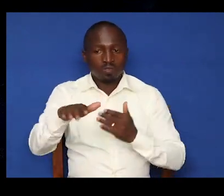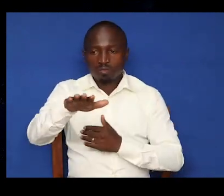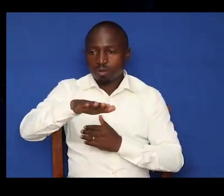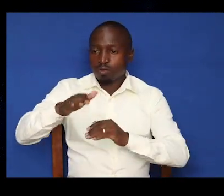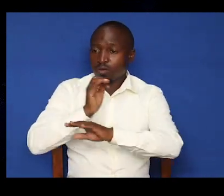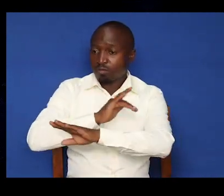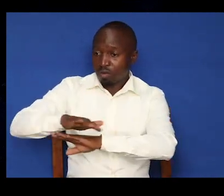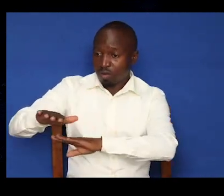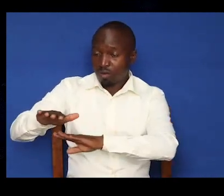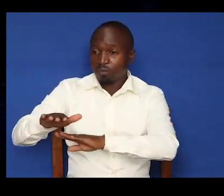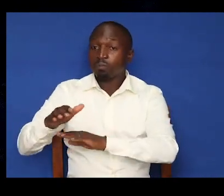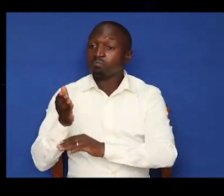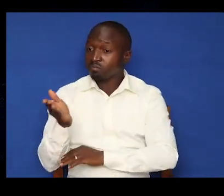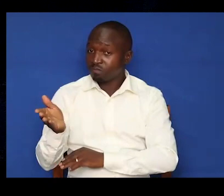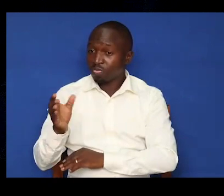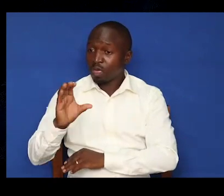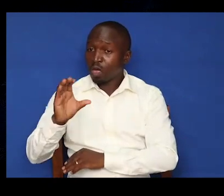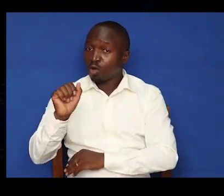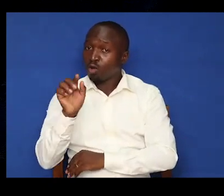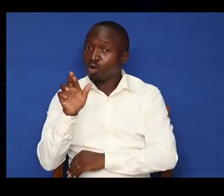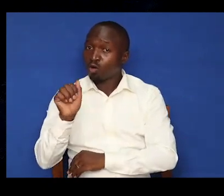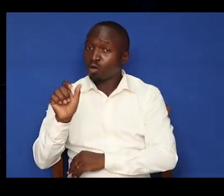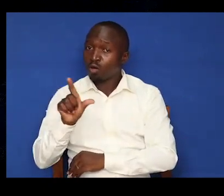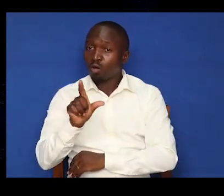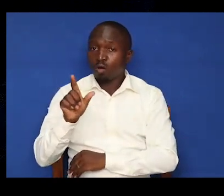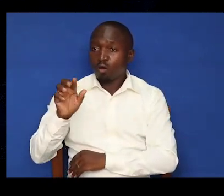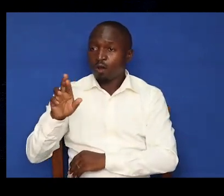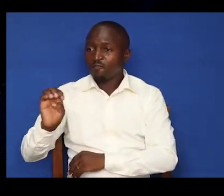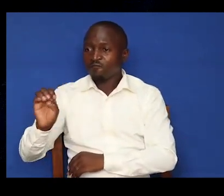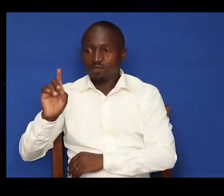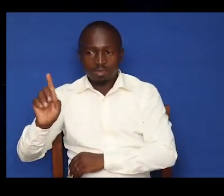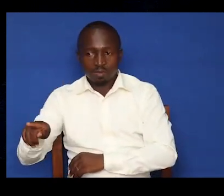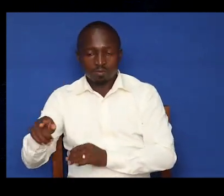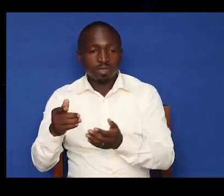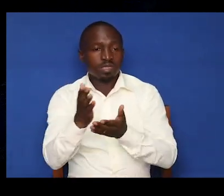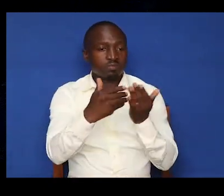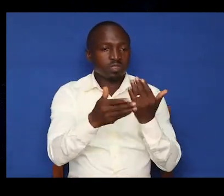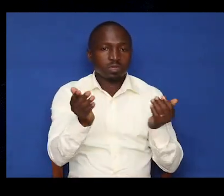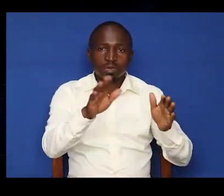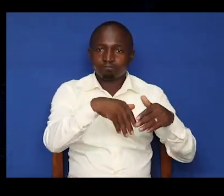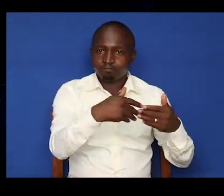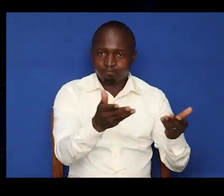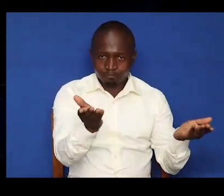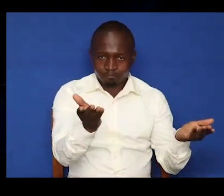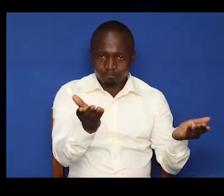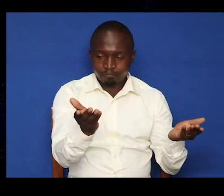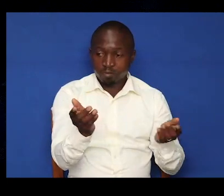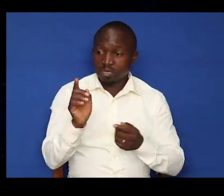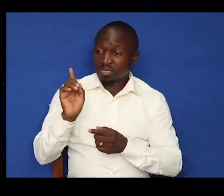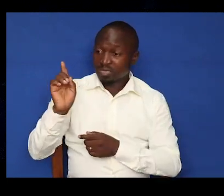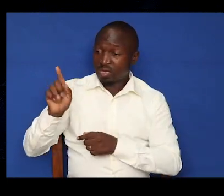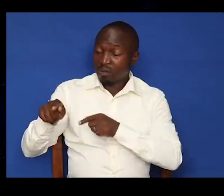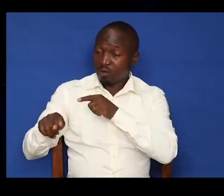Some oceanic areas have coral reefs, while the others have no coral reefs. The